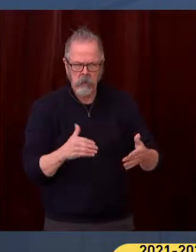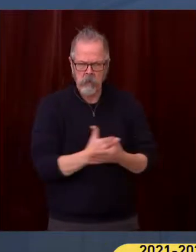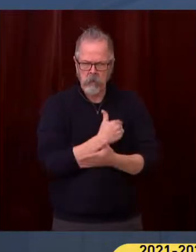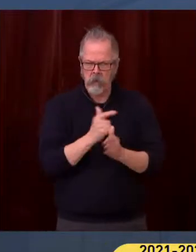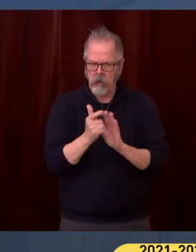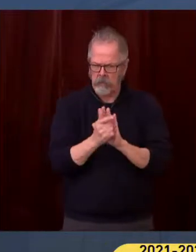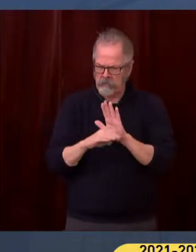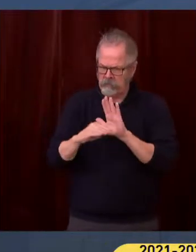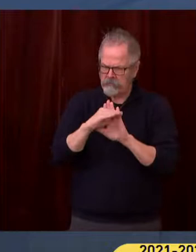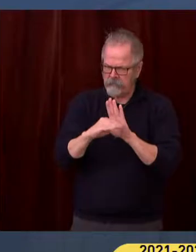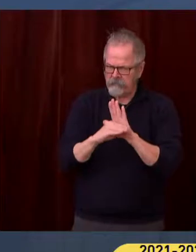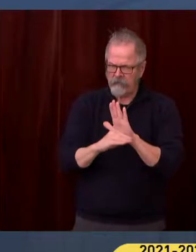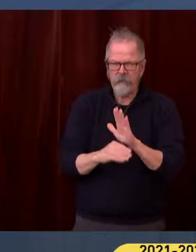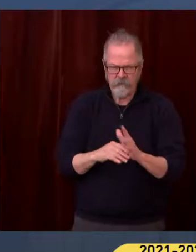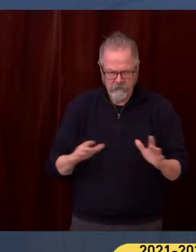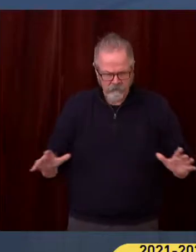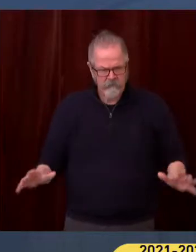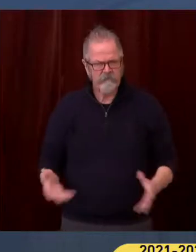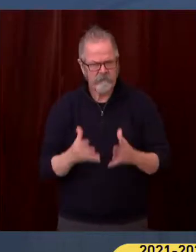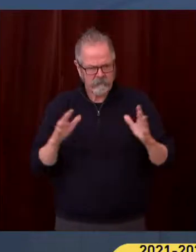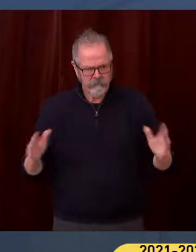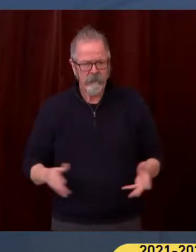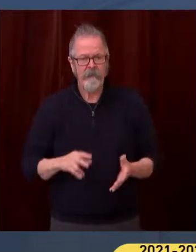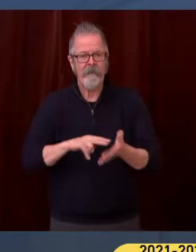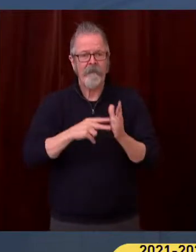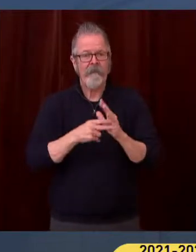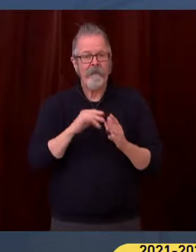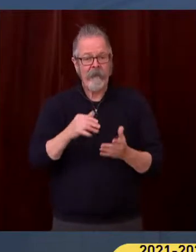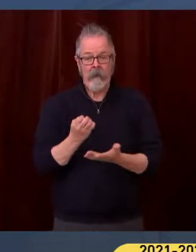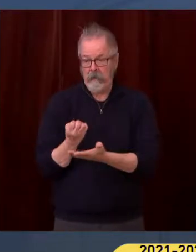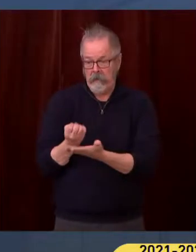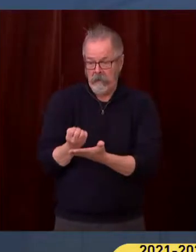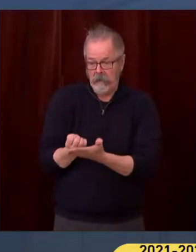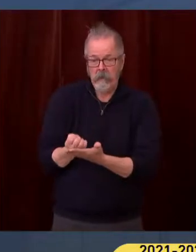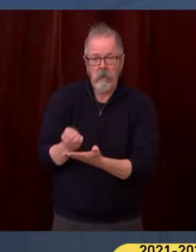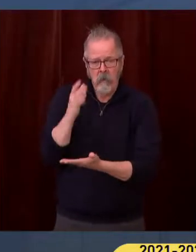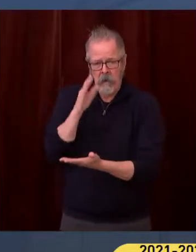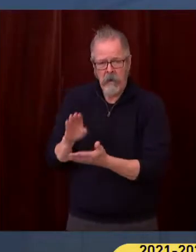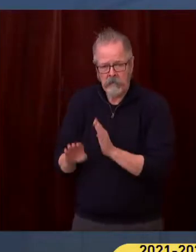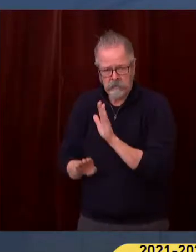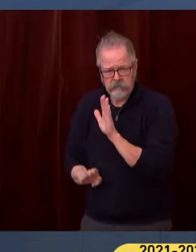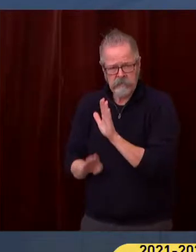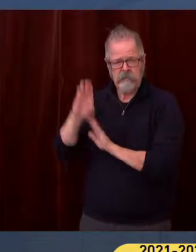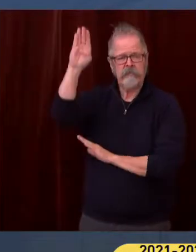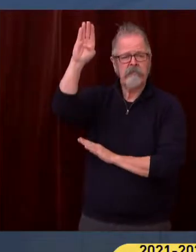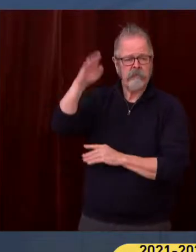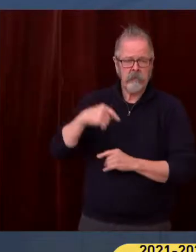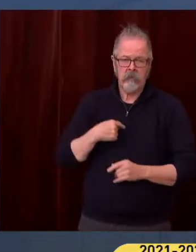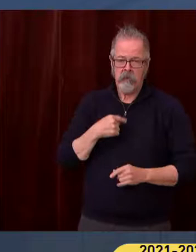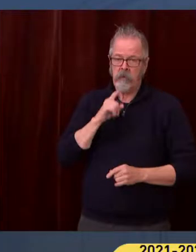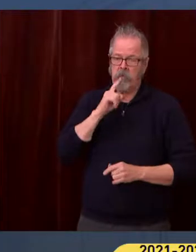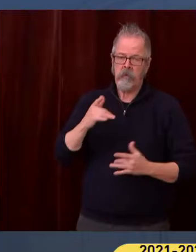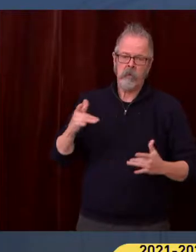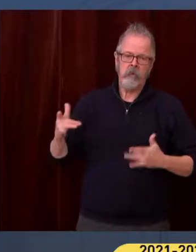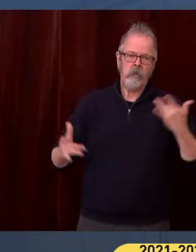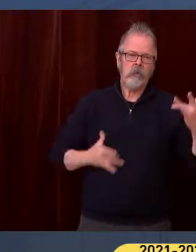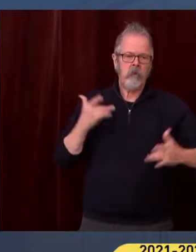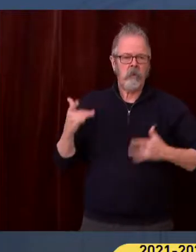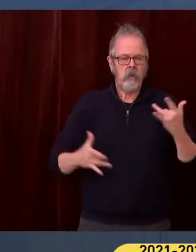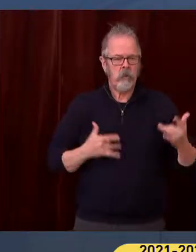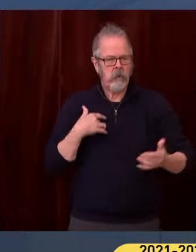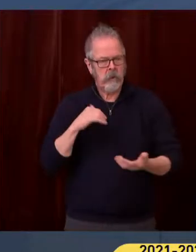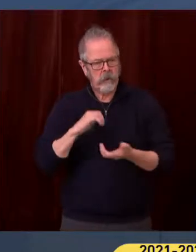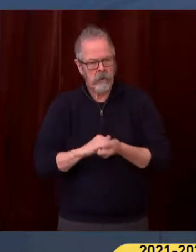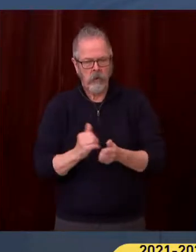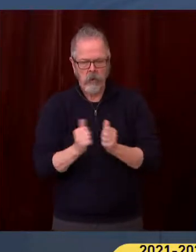rebuilding plan from the COVID-19 pandemic. So I'm excited to partner with you. I believe the ingredients of a